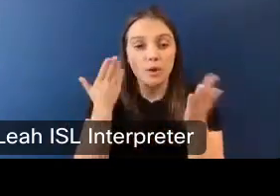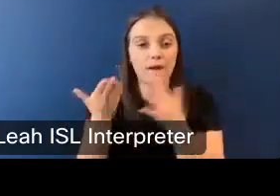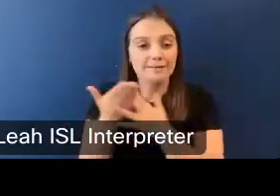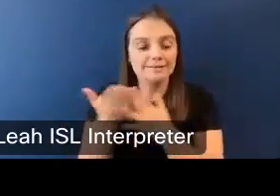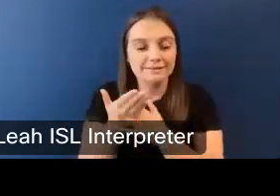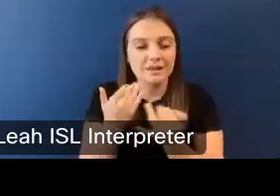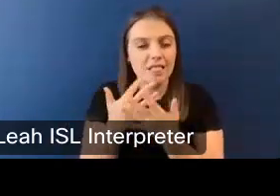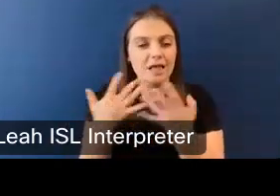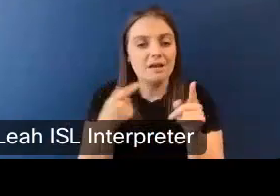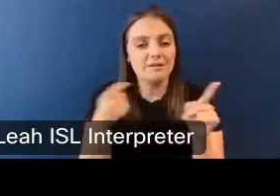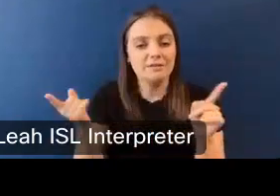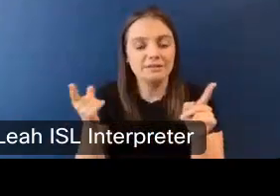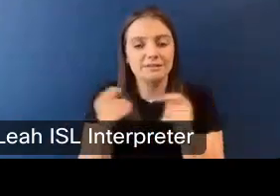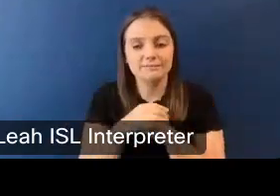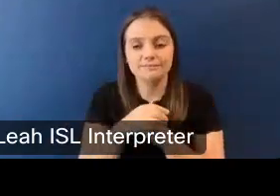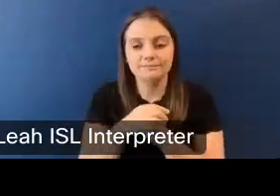this is probably